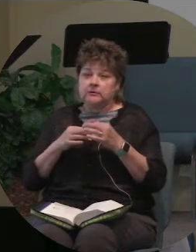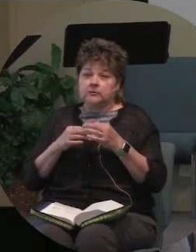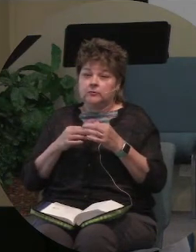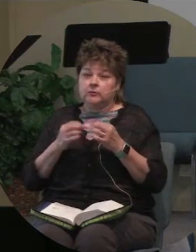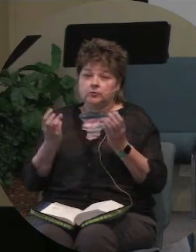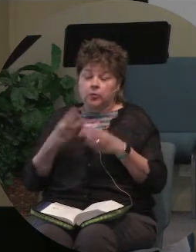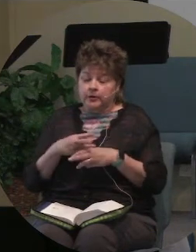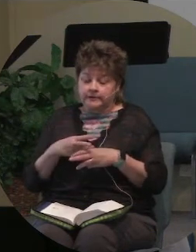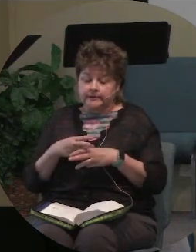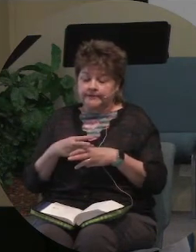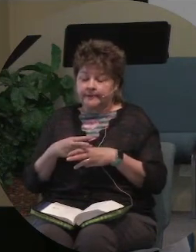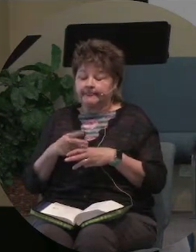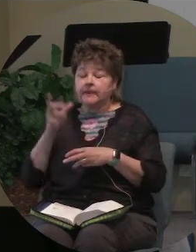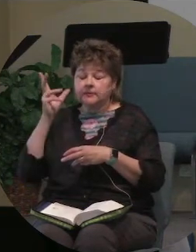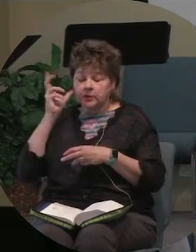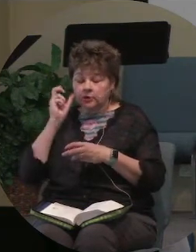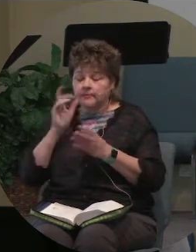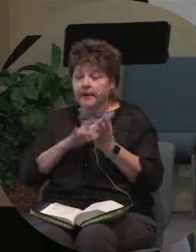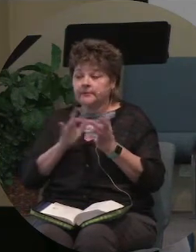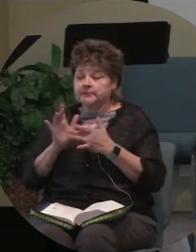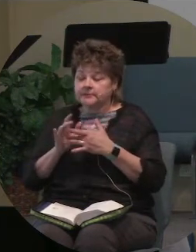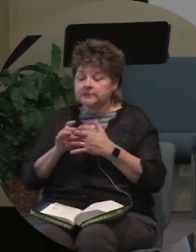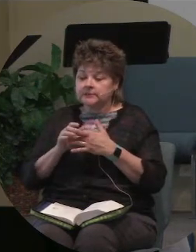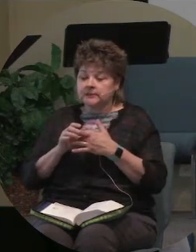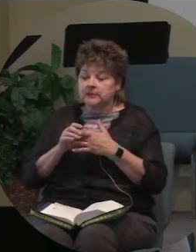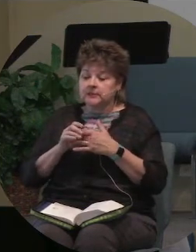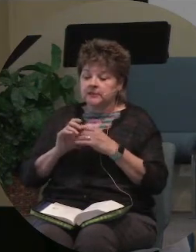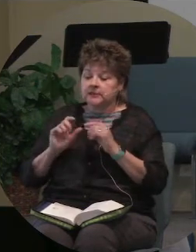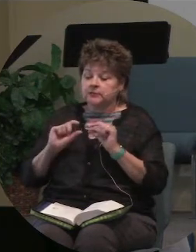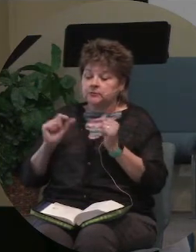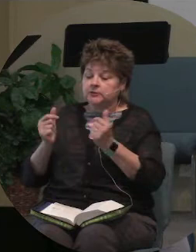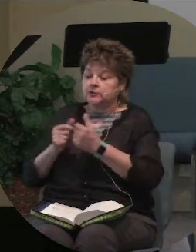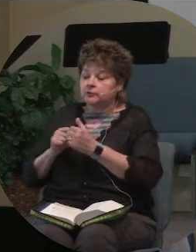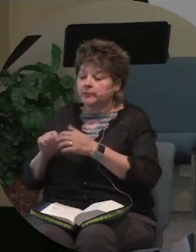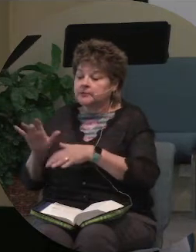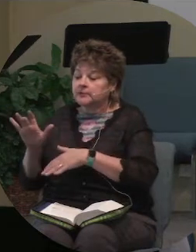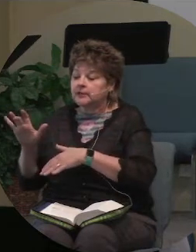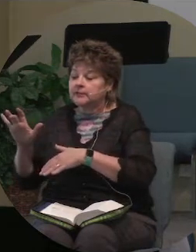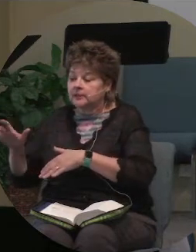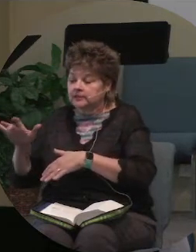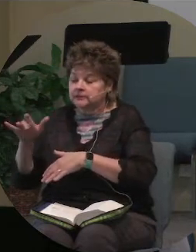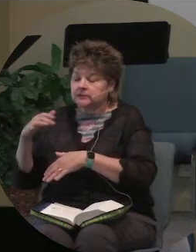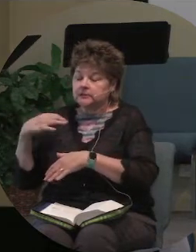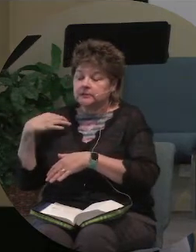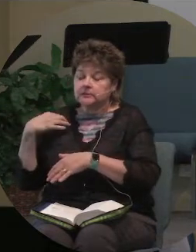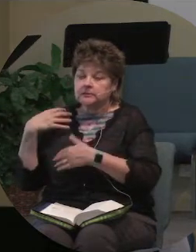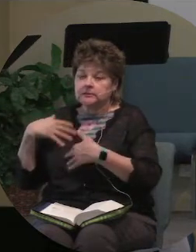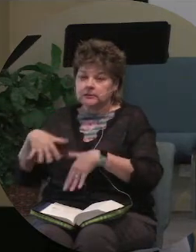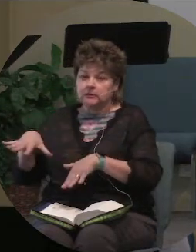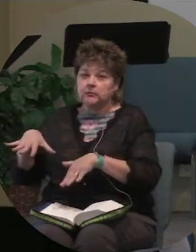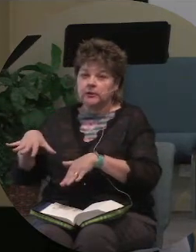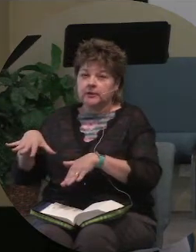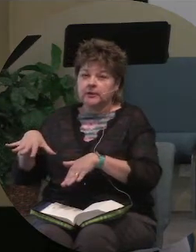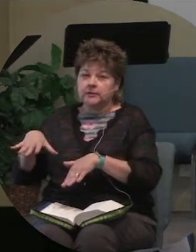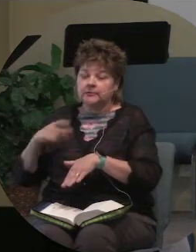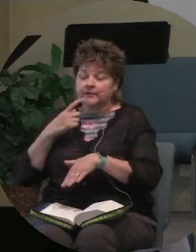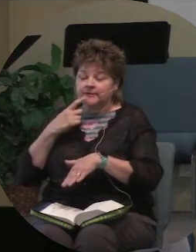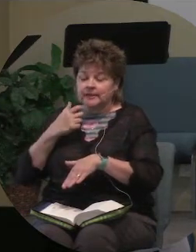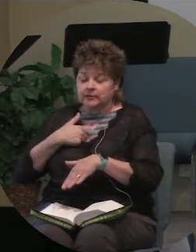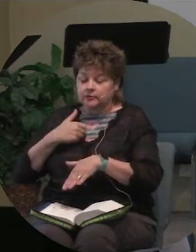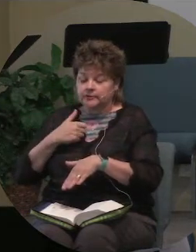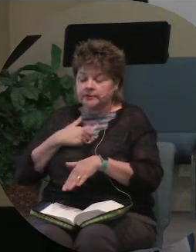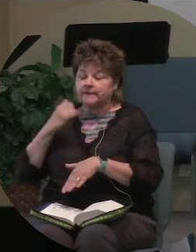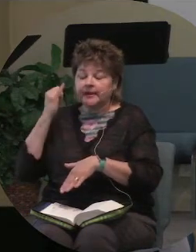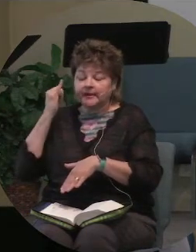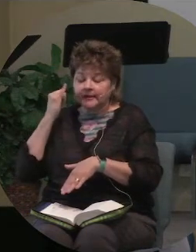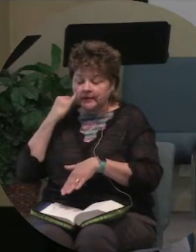hearing about Jesus, she came up in the crowd behind him and touched his cloak, for she had been saying to herself,